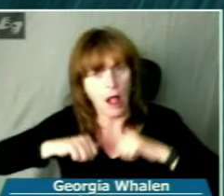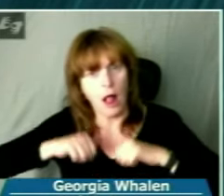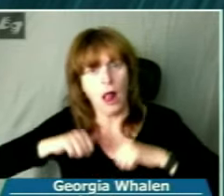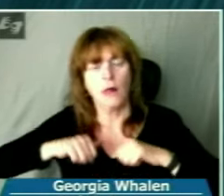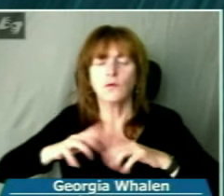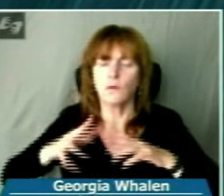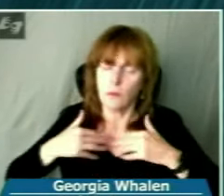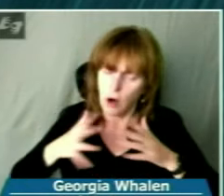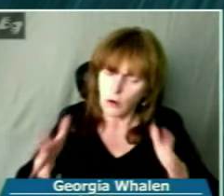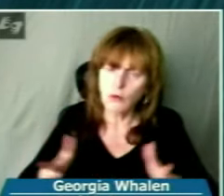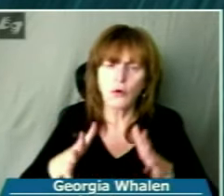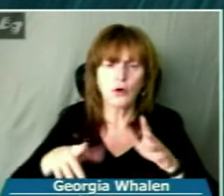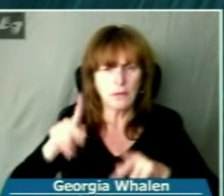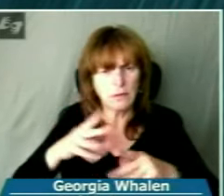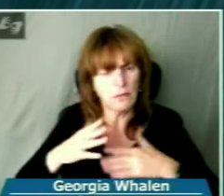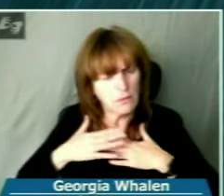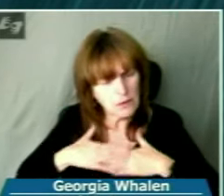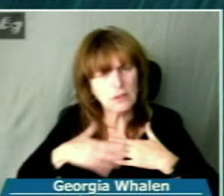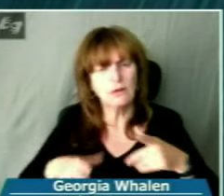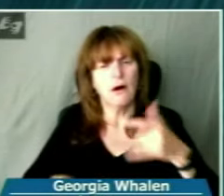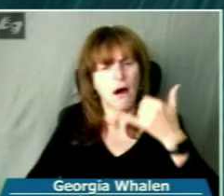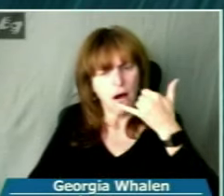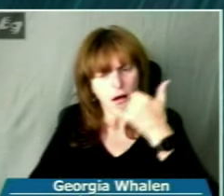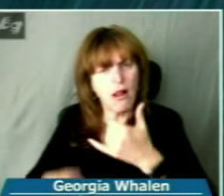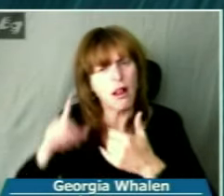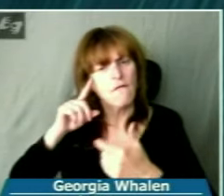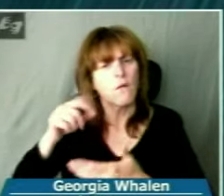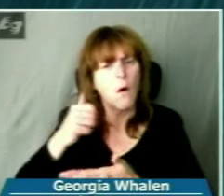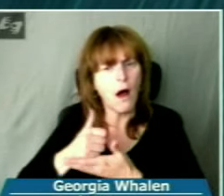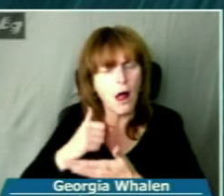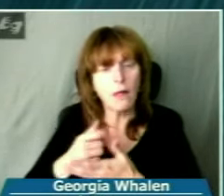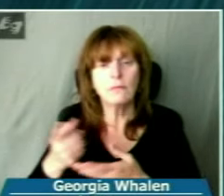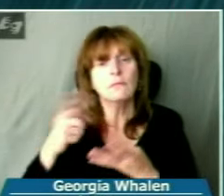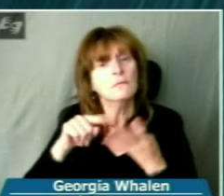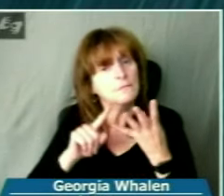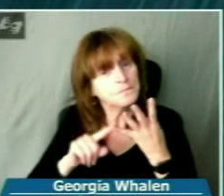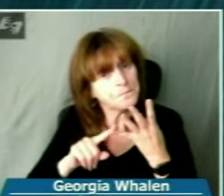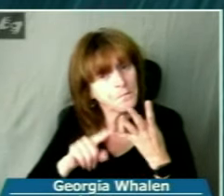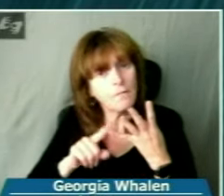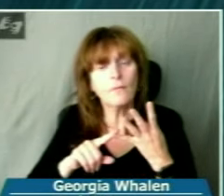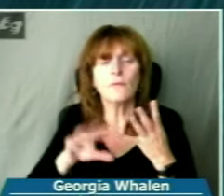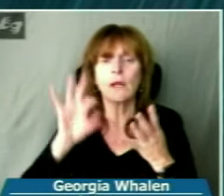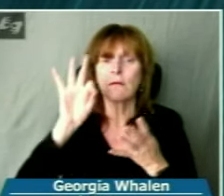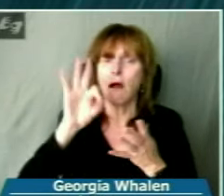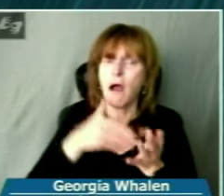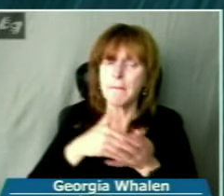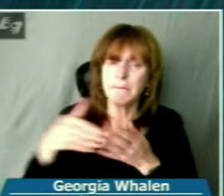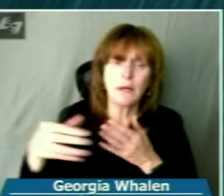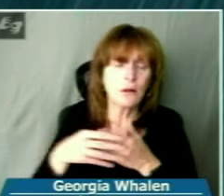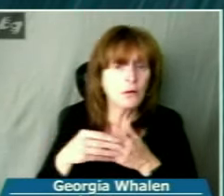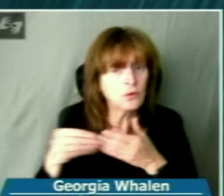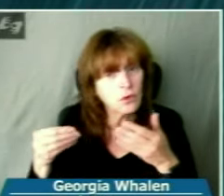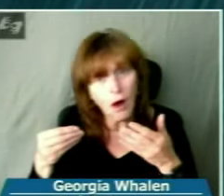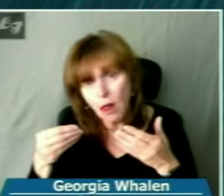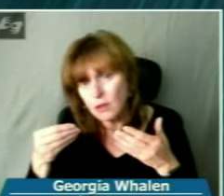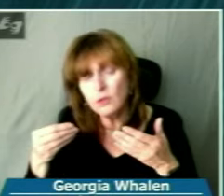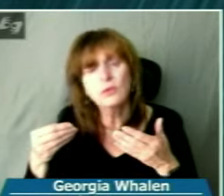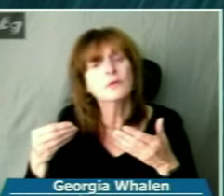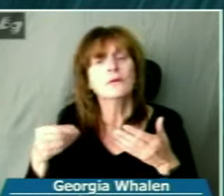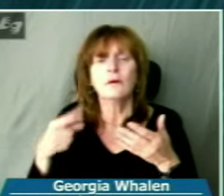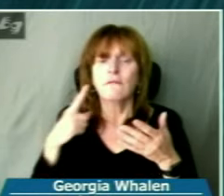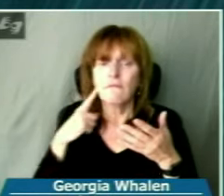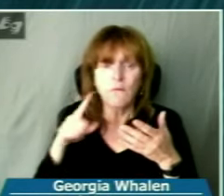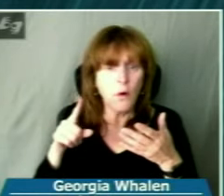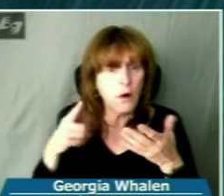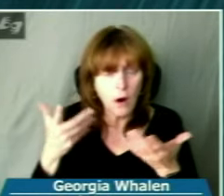to reach out and get the help they need. And lastly, the $9 million through to the United Way Canada for local organizations